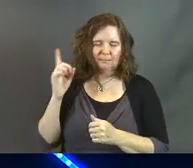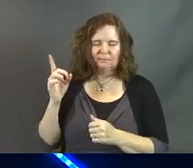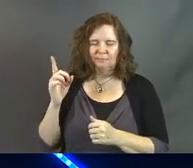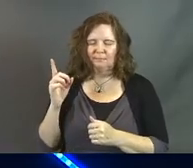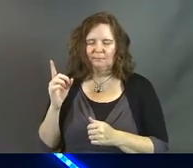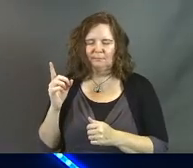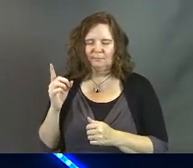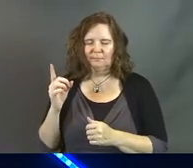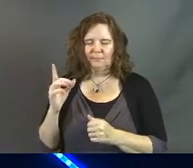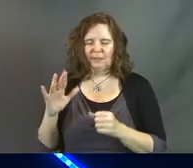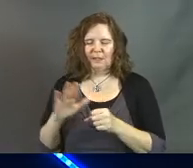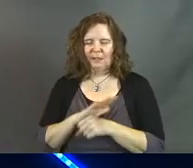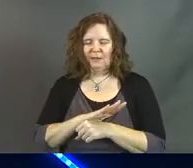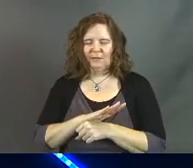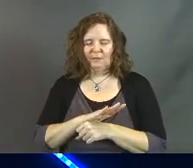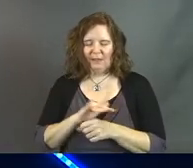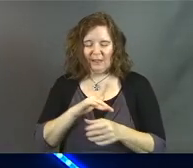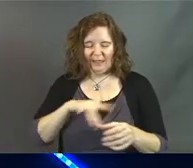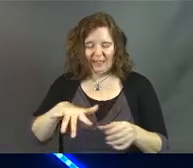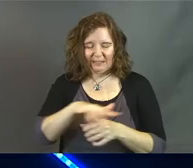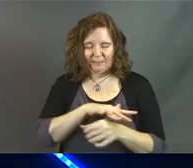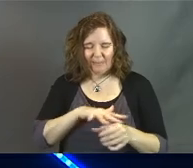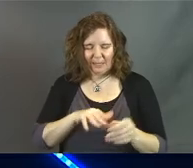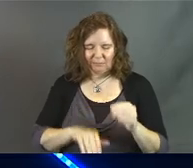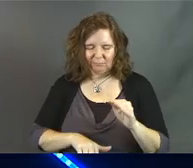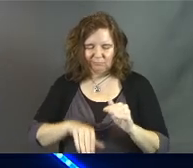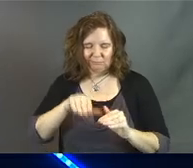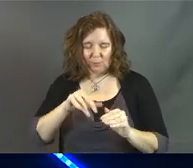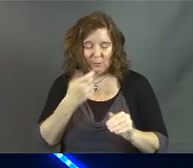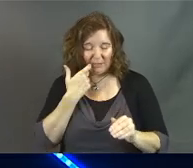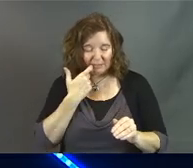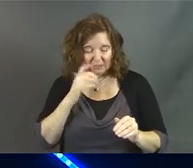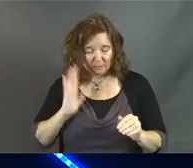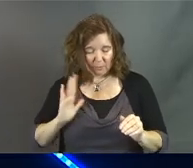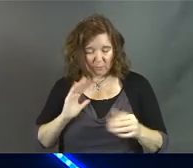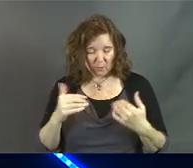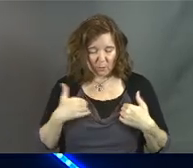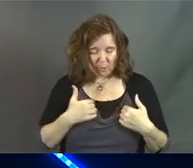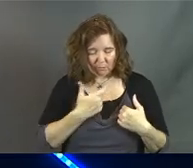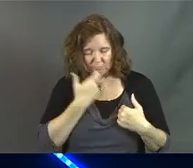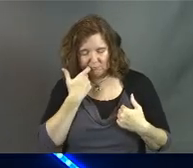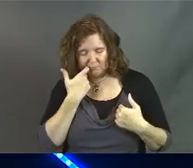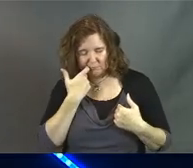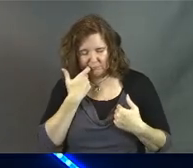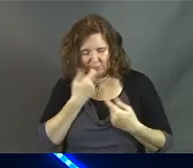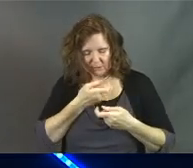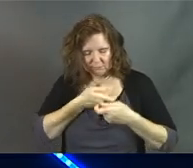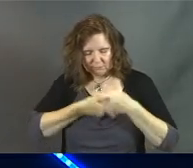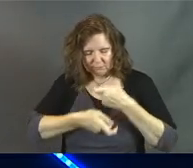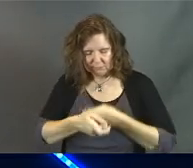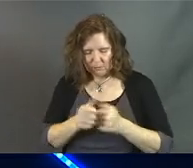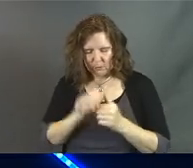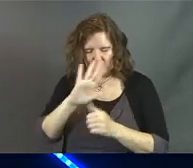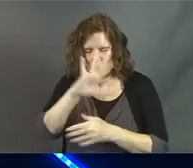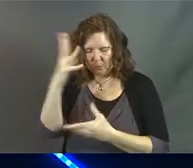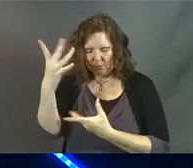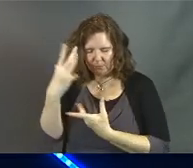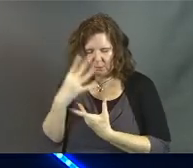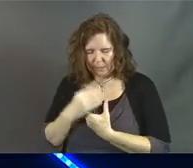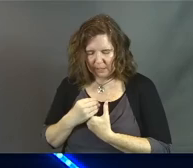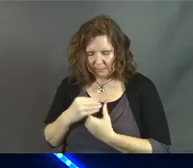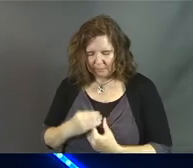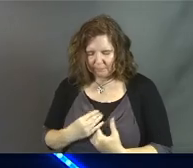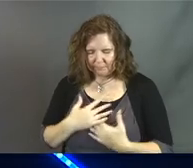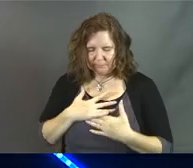you would fill that space where the addiction once stood God, that you would fill that with your presence, that